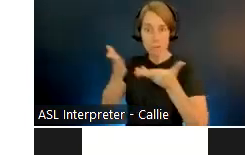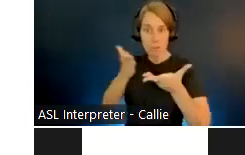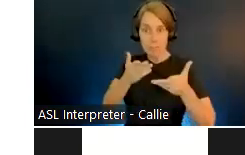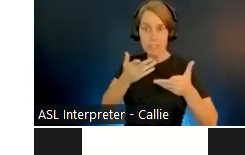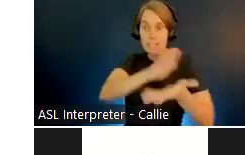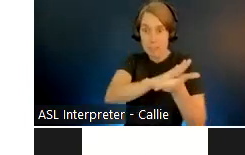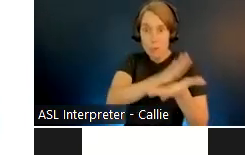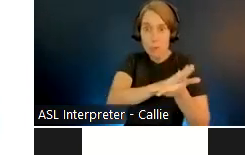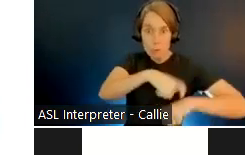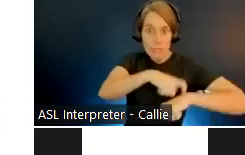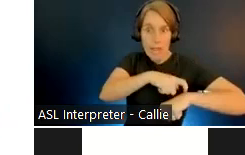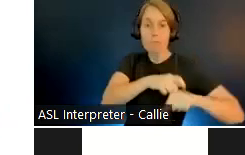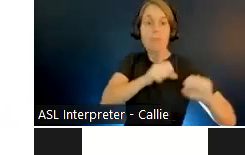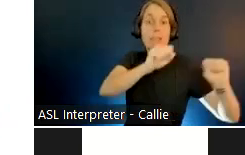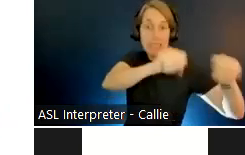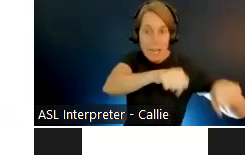Next slide, please.